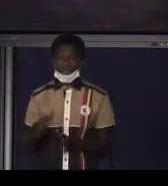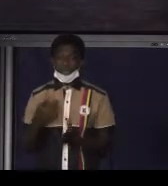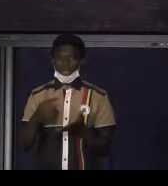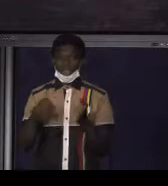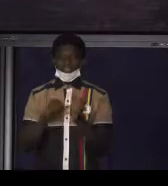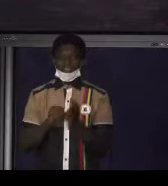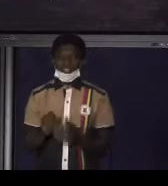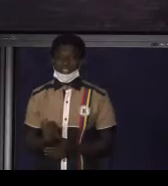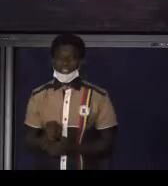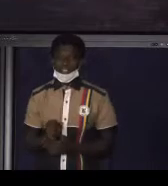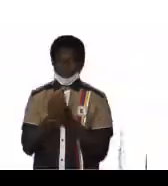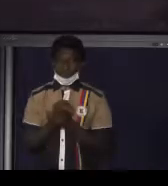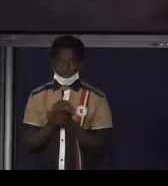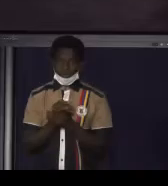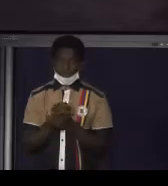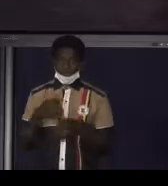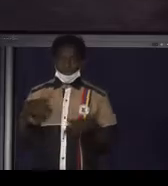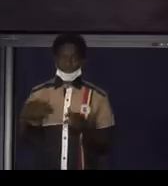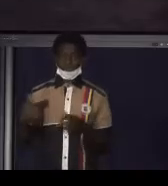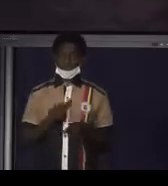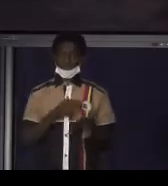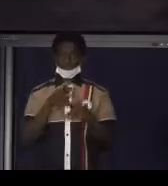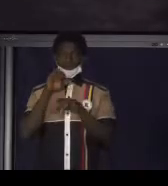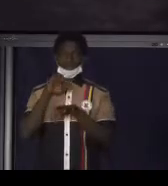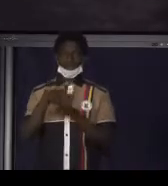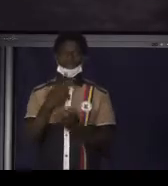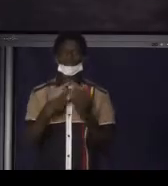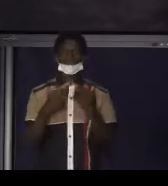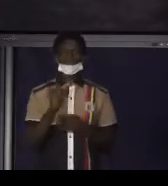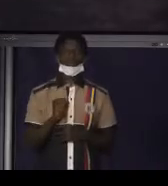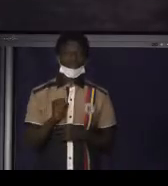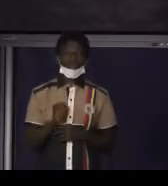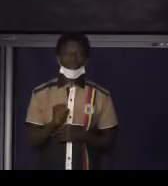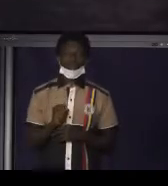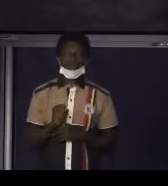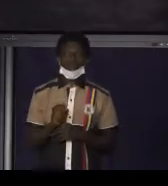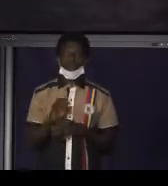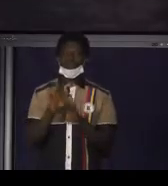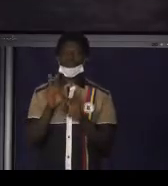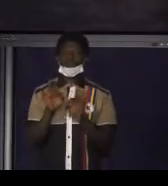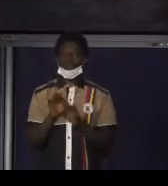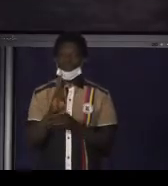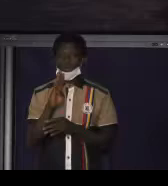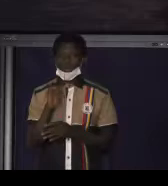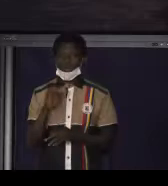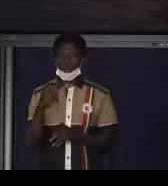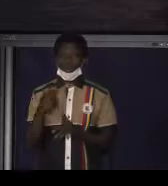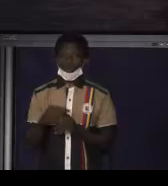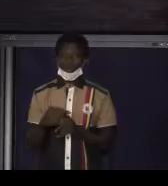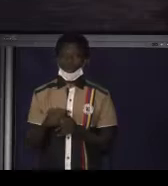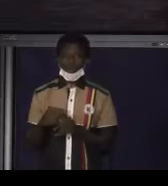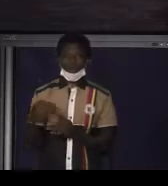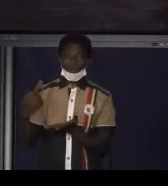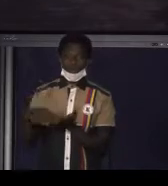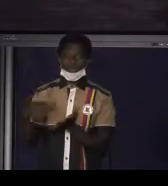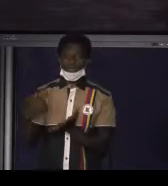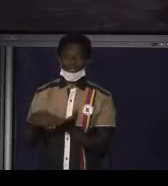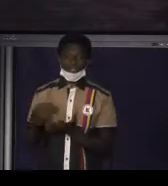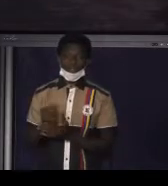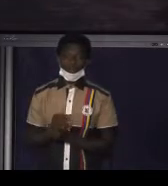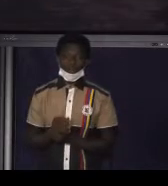greater emphasis. Let's look at doubles formed by word repetition.